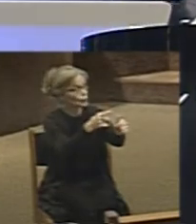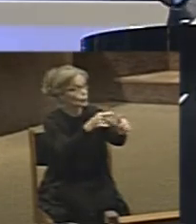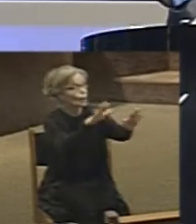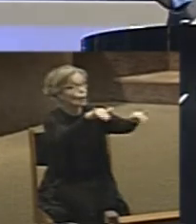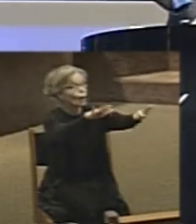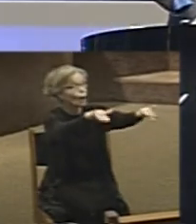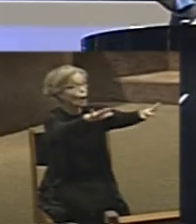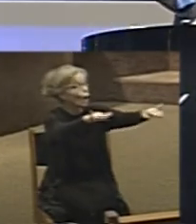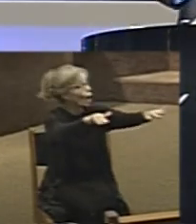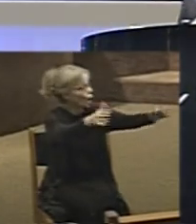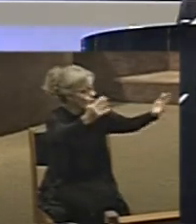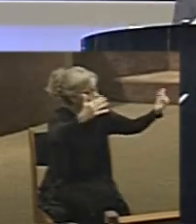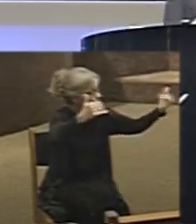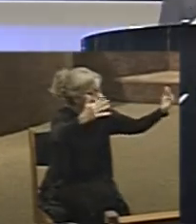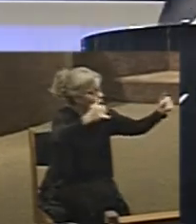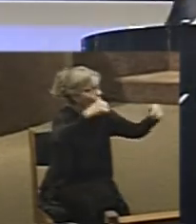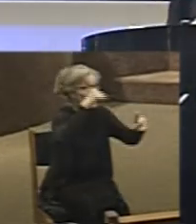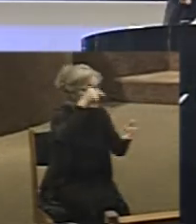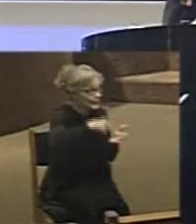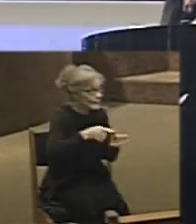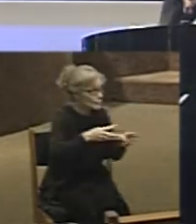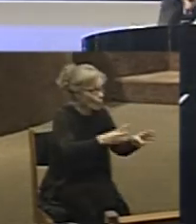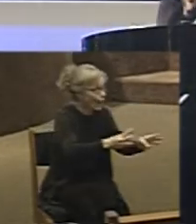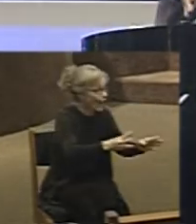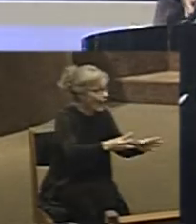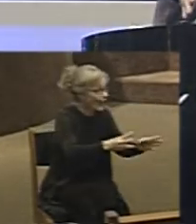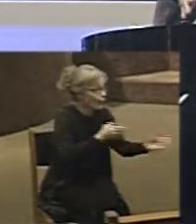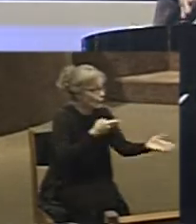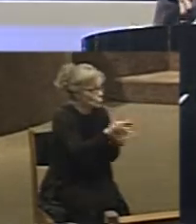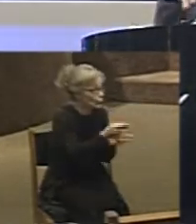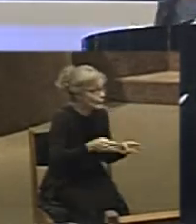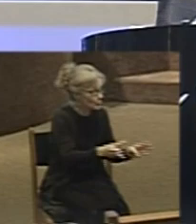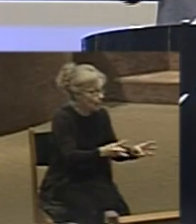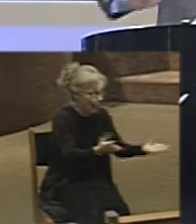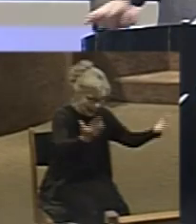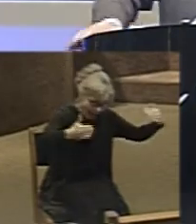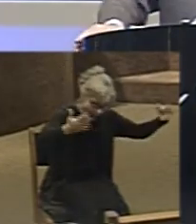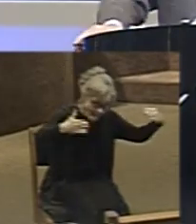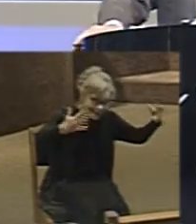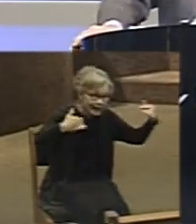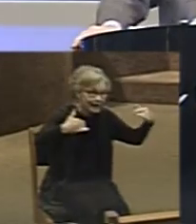This is the way. Walk ye in it.